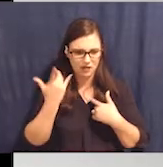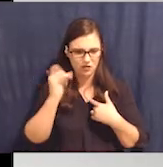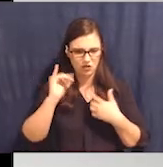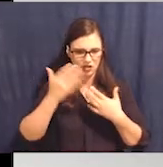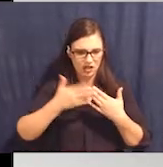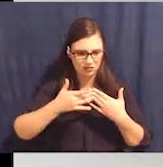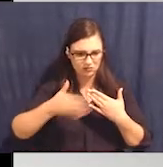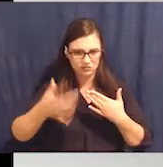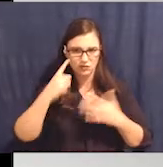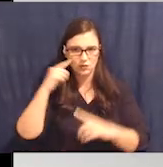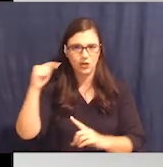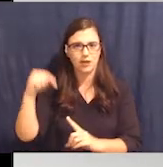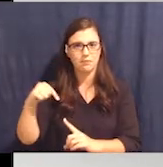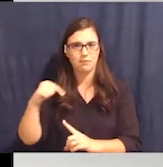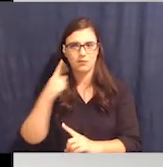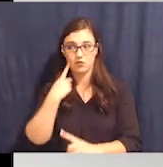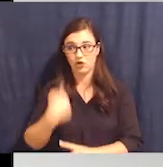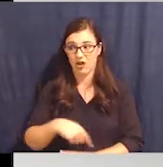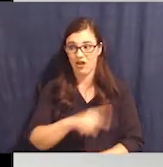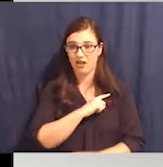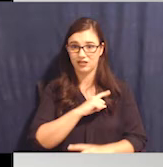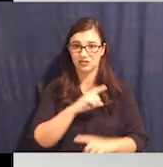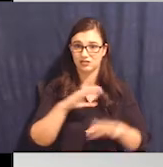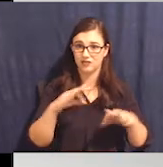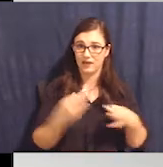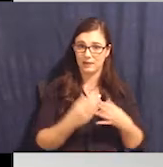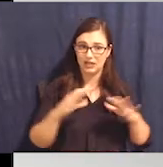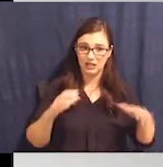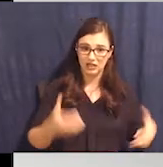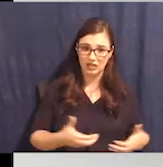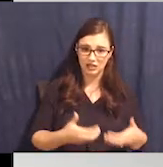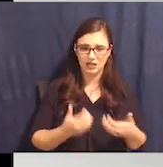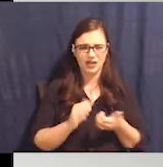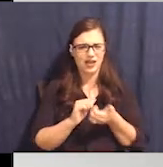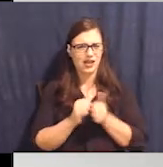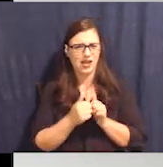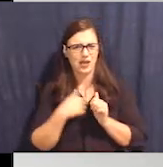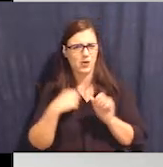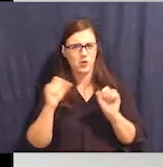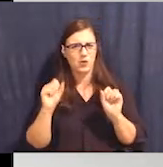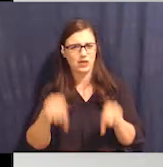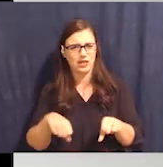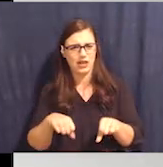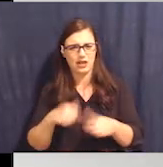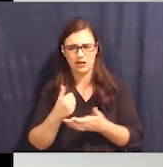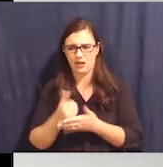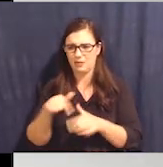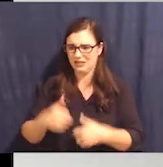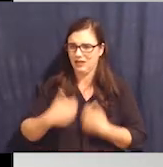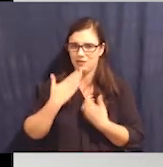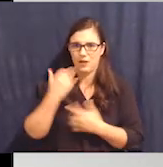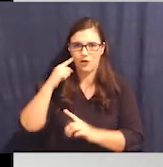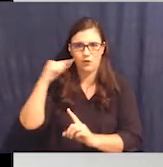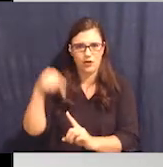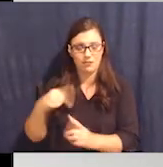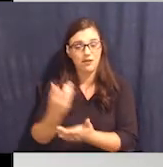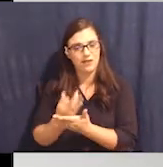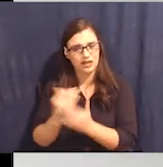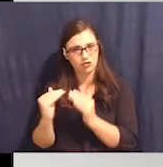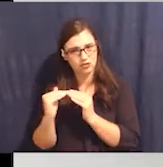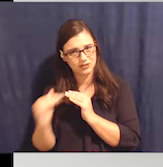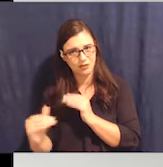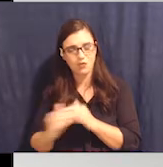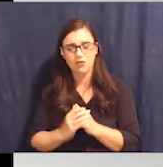what life would be like for him, for us, and how could I make this life better for him,